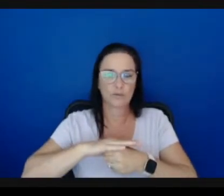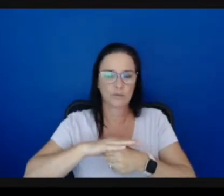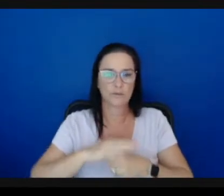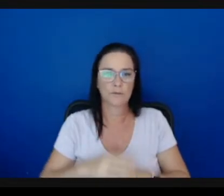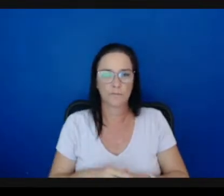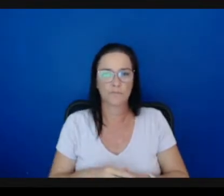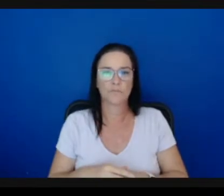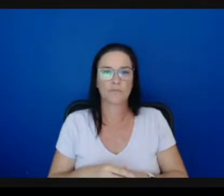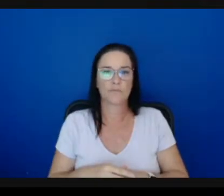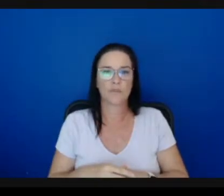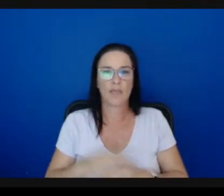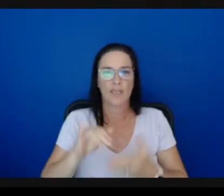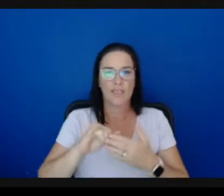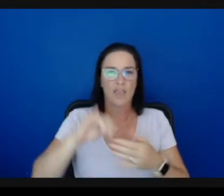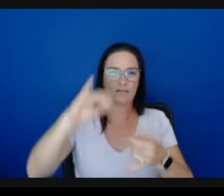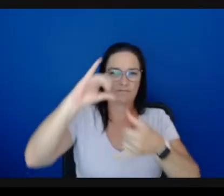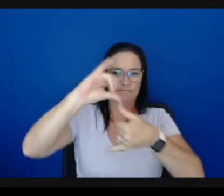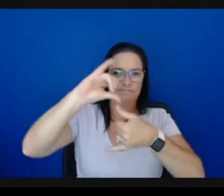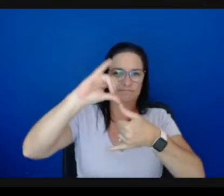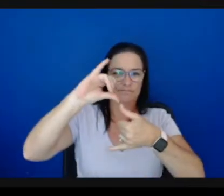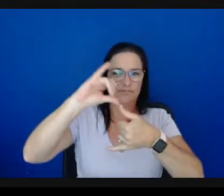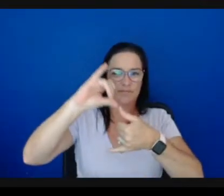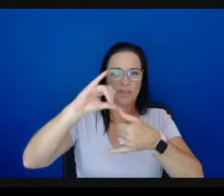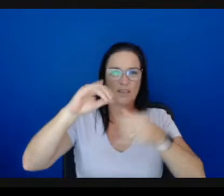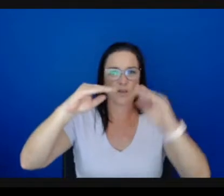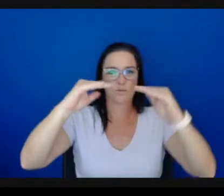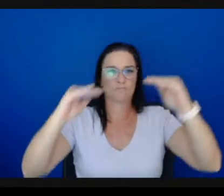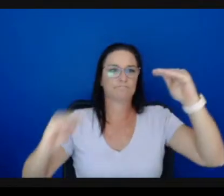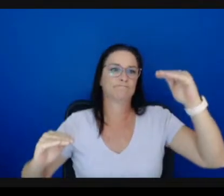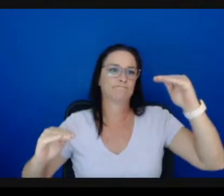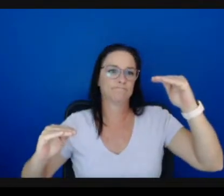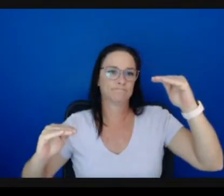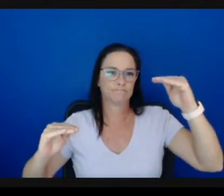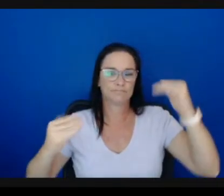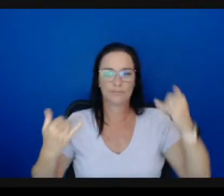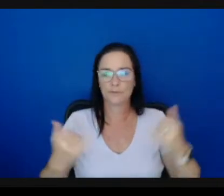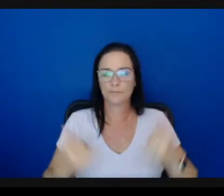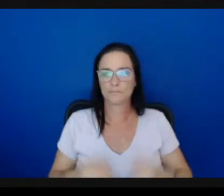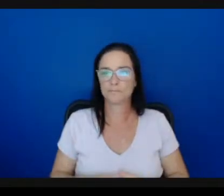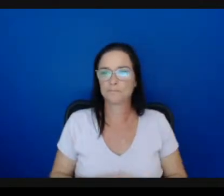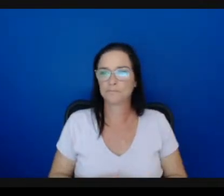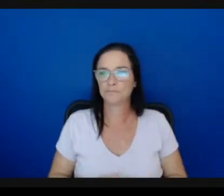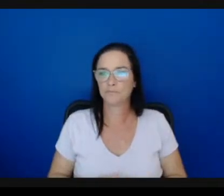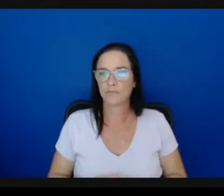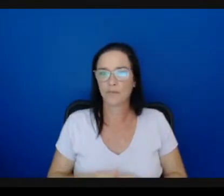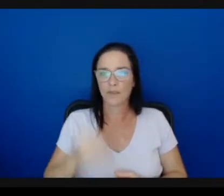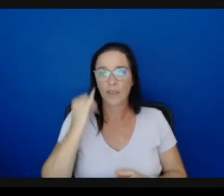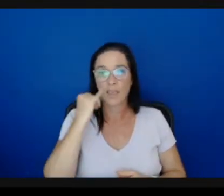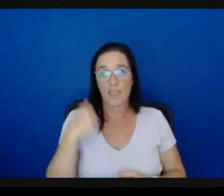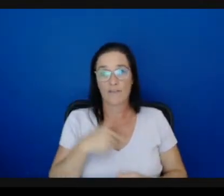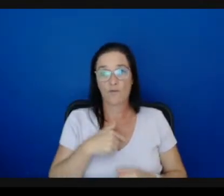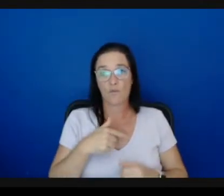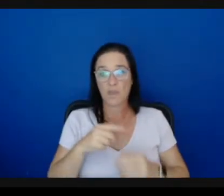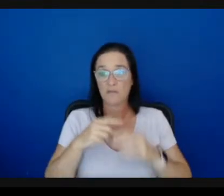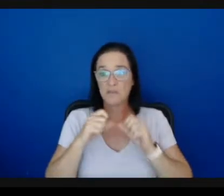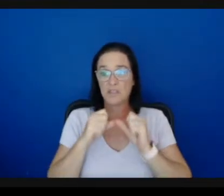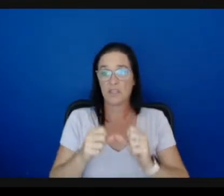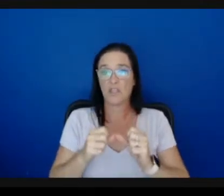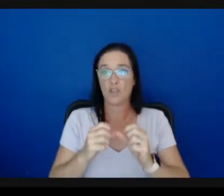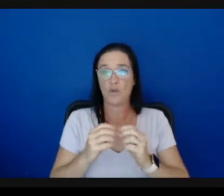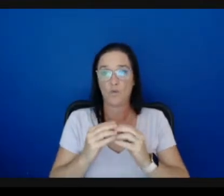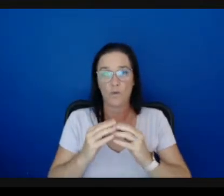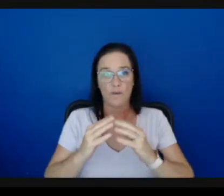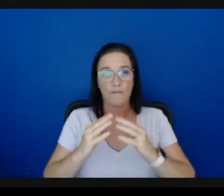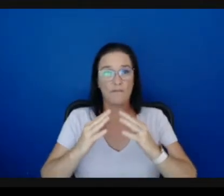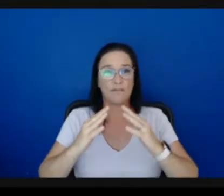That vertical height. We're all the way up here, and now we're all the way down here. So even if we keep inflating, as we generally have over the past